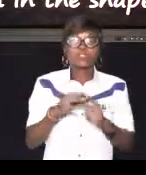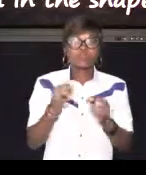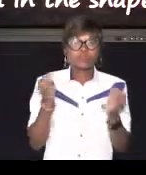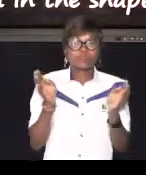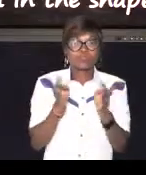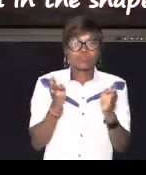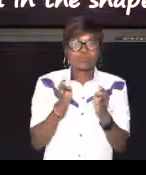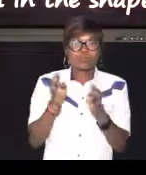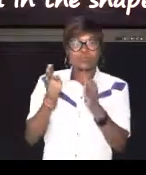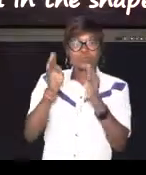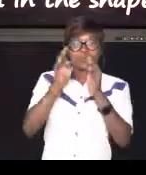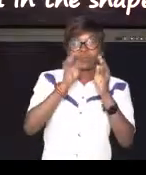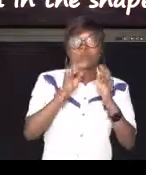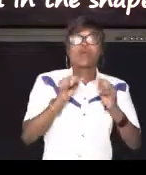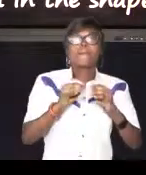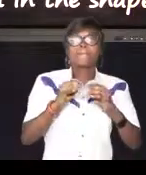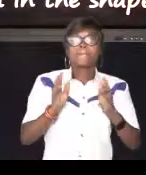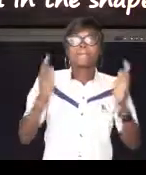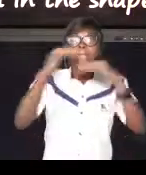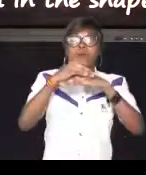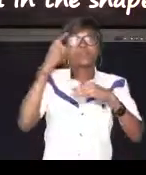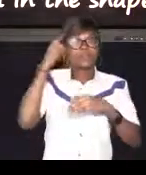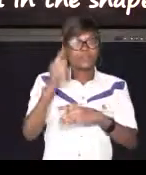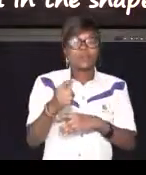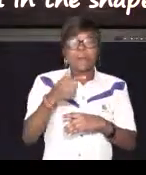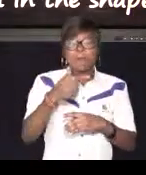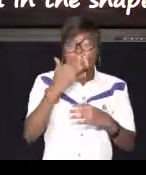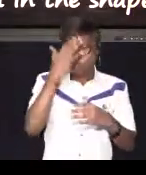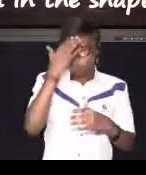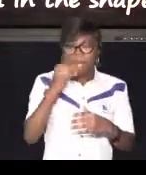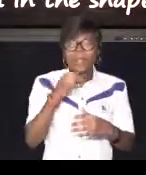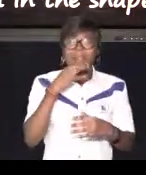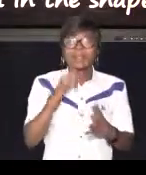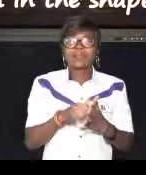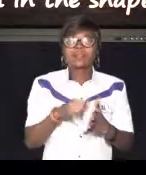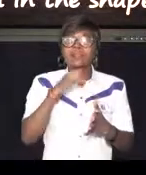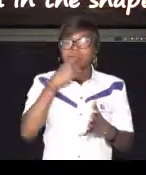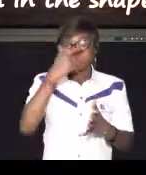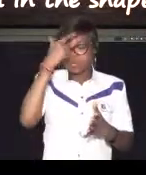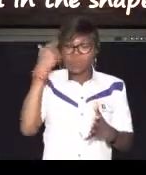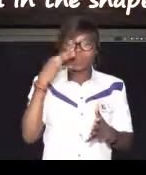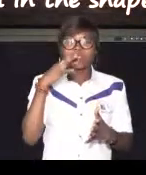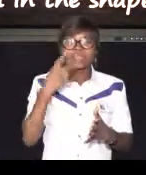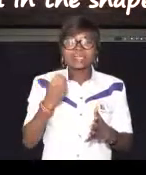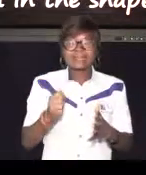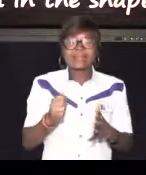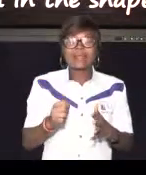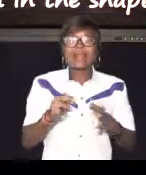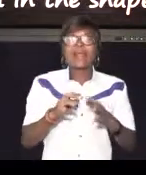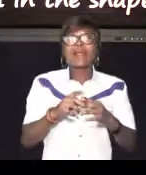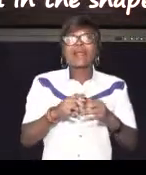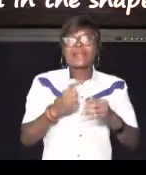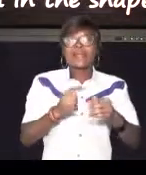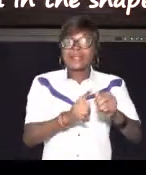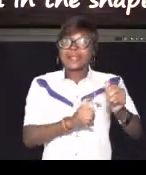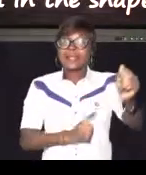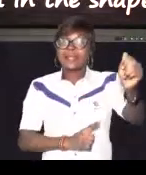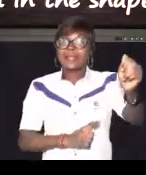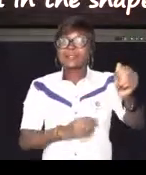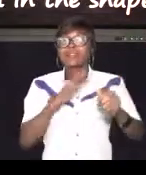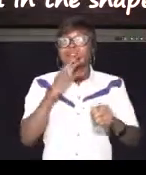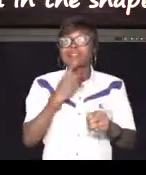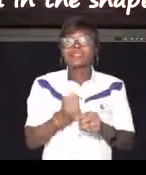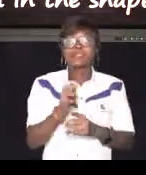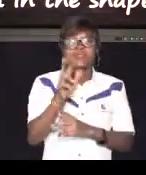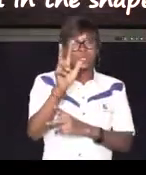into small unit squares. And why are they unit squares? Because from the top to the bottom, the length of the rectangle is